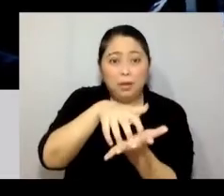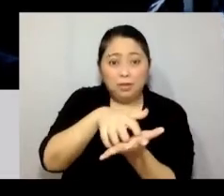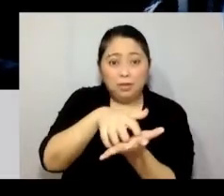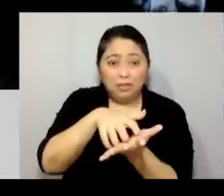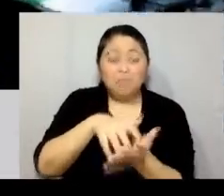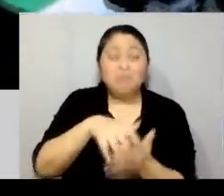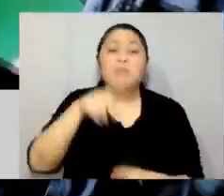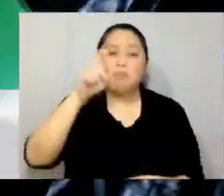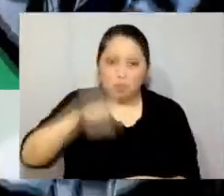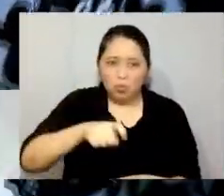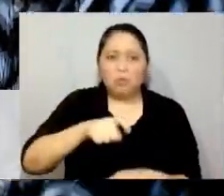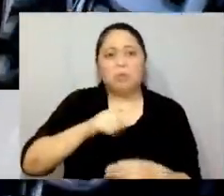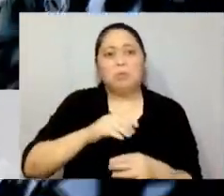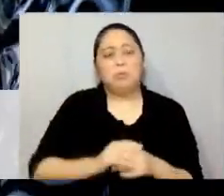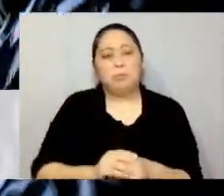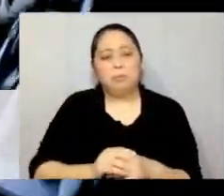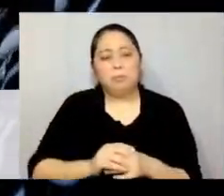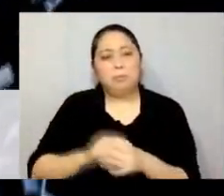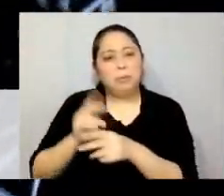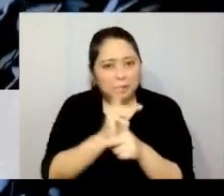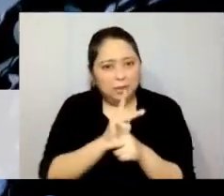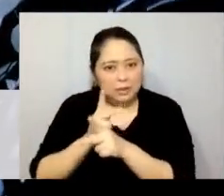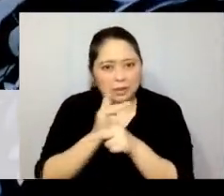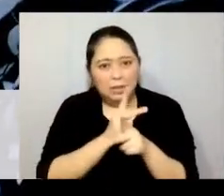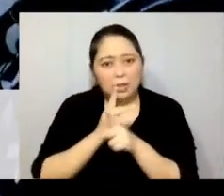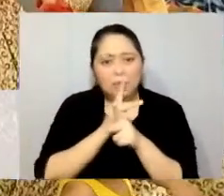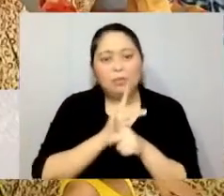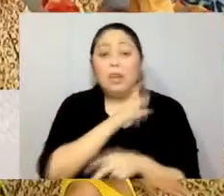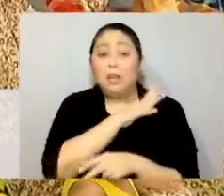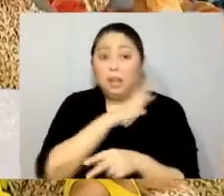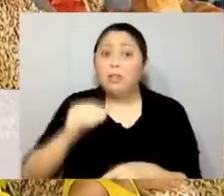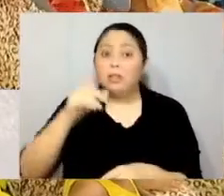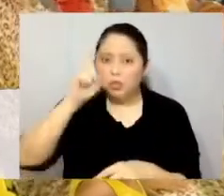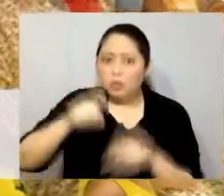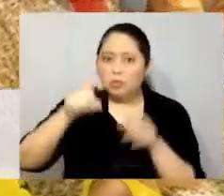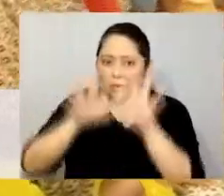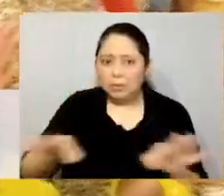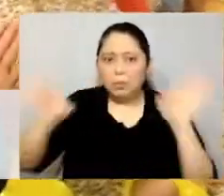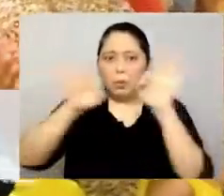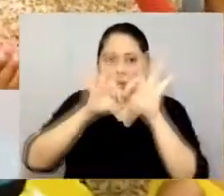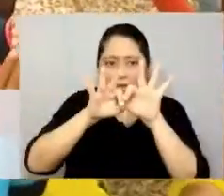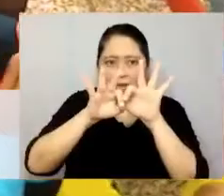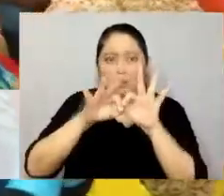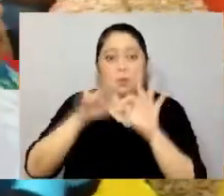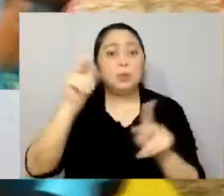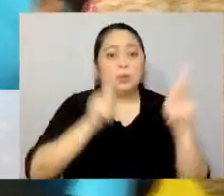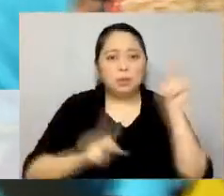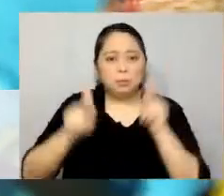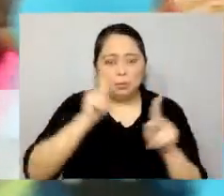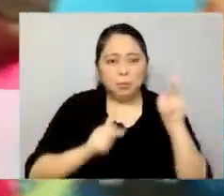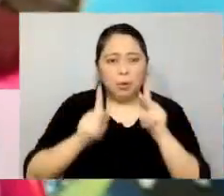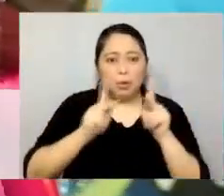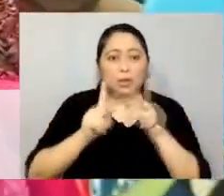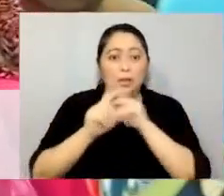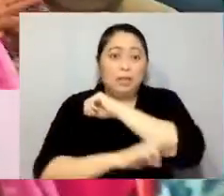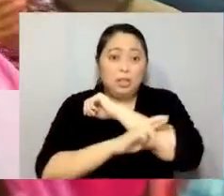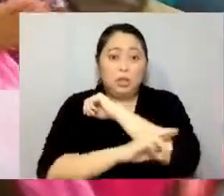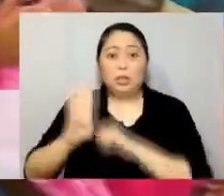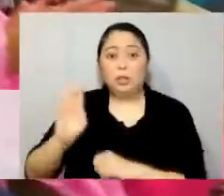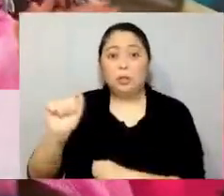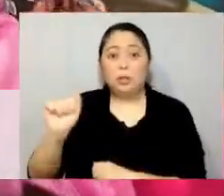be considered and highlighted to ensure the region's leaders would reflect them in their legislative and policy